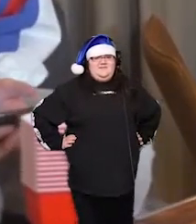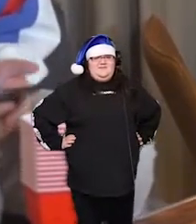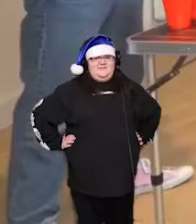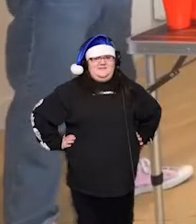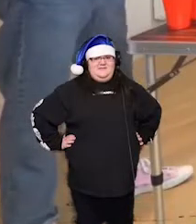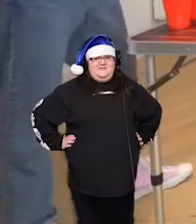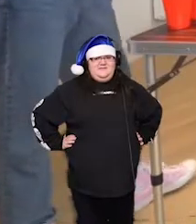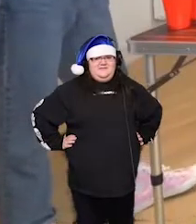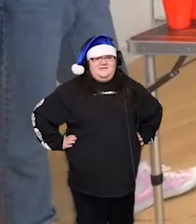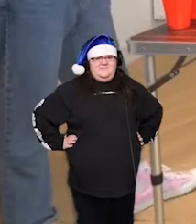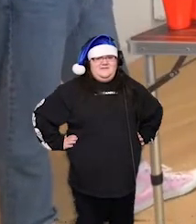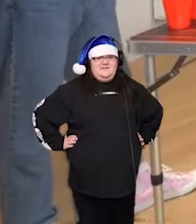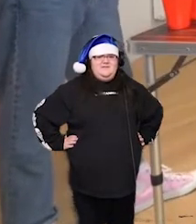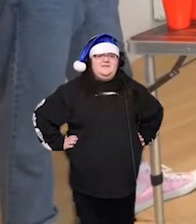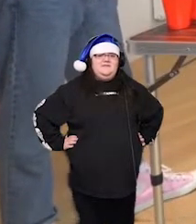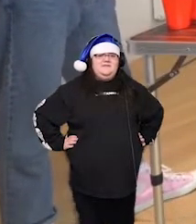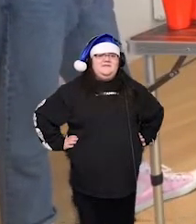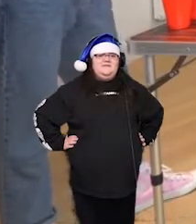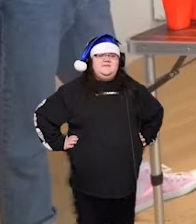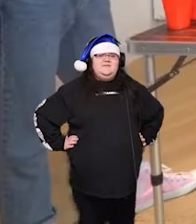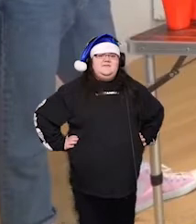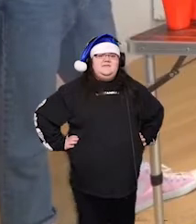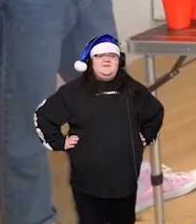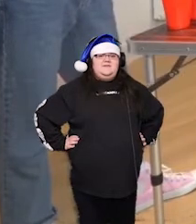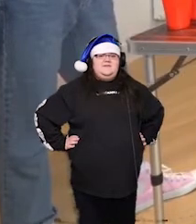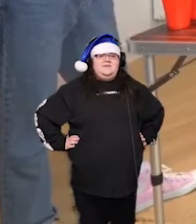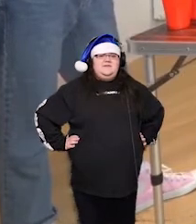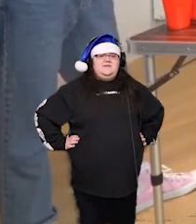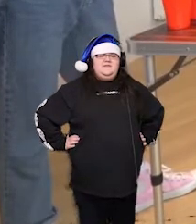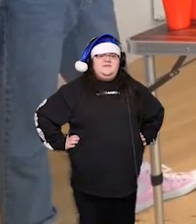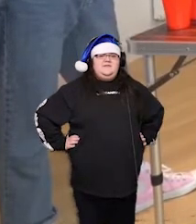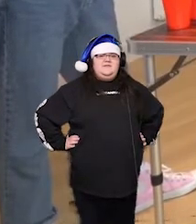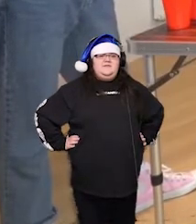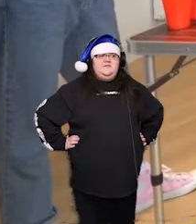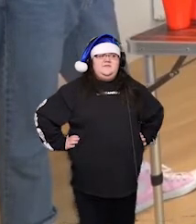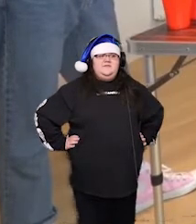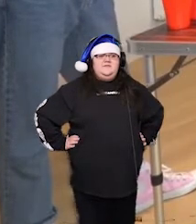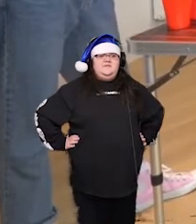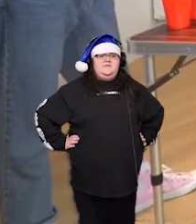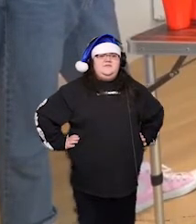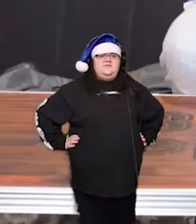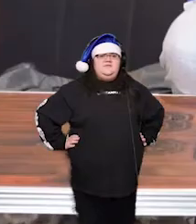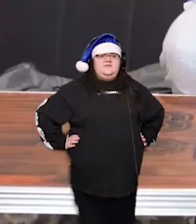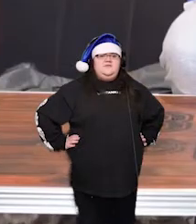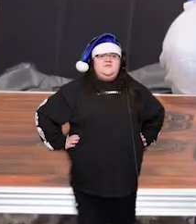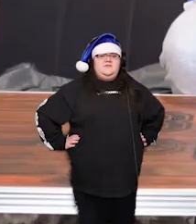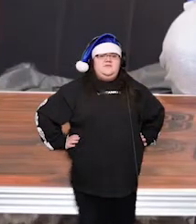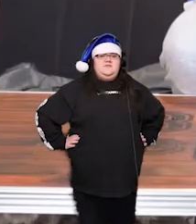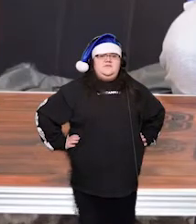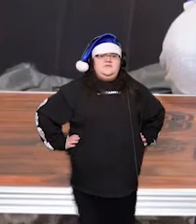Okay, go. A remix was made last year to the song Keisha Becky. He has a line, guys.